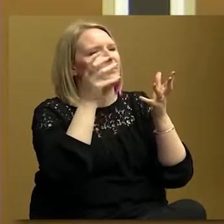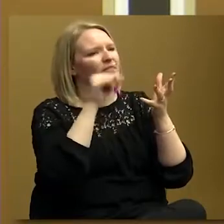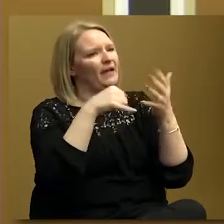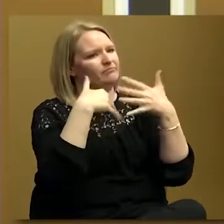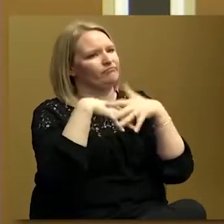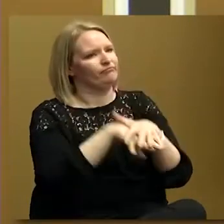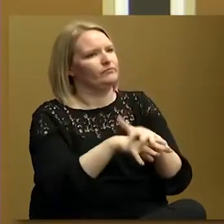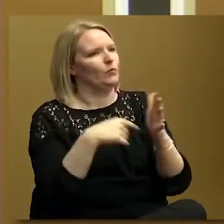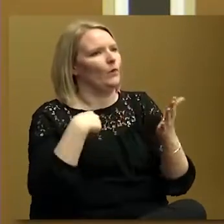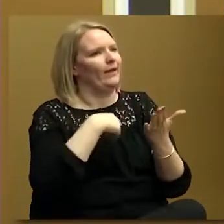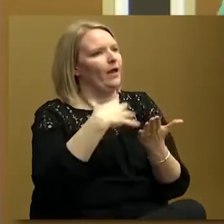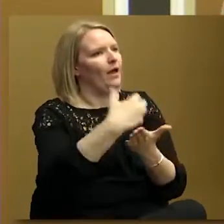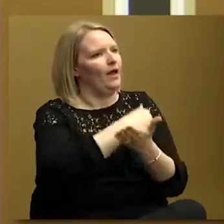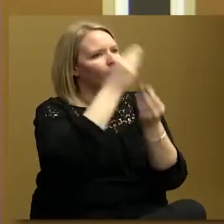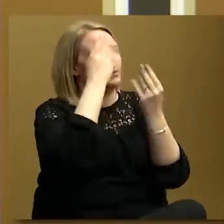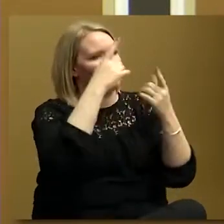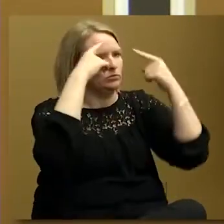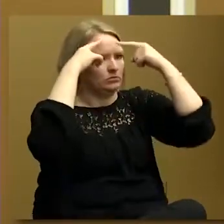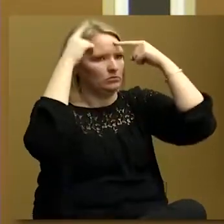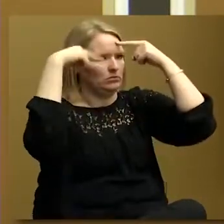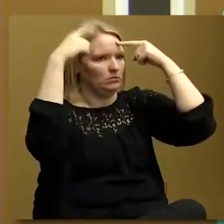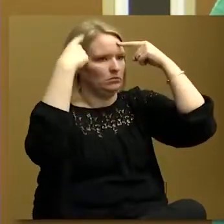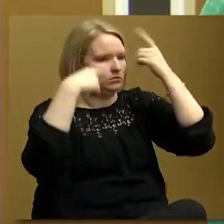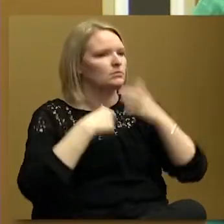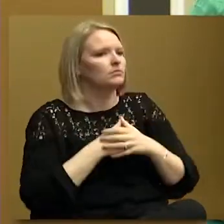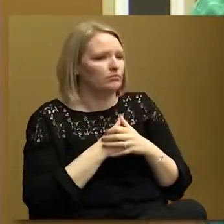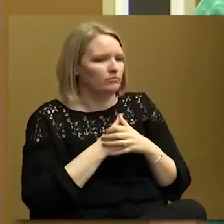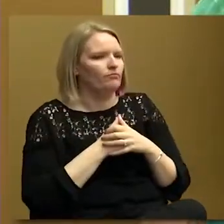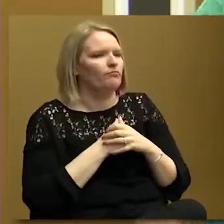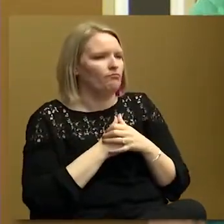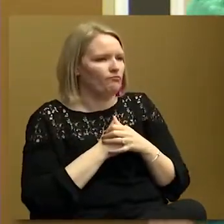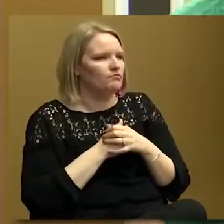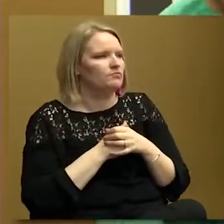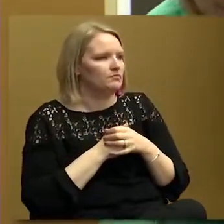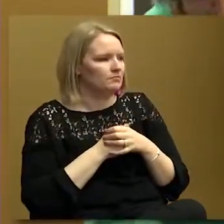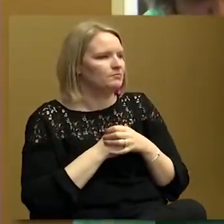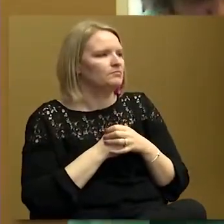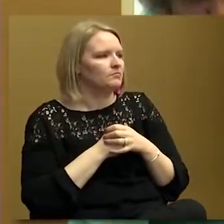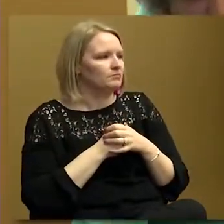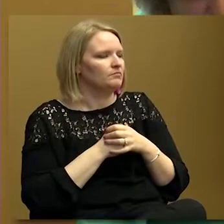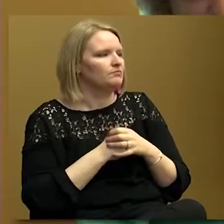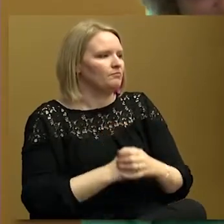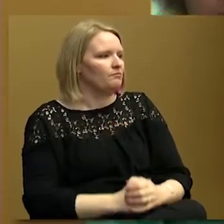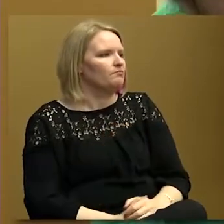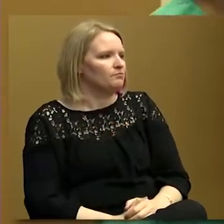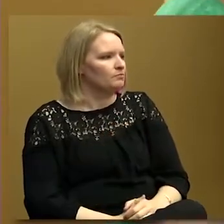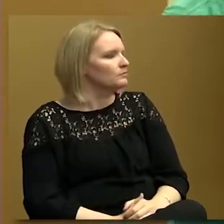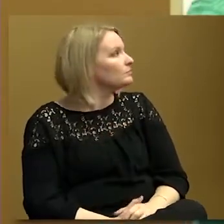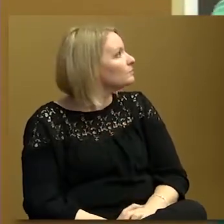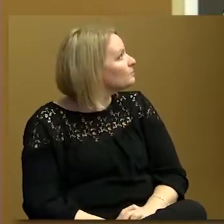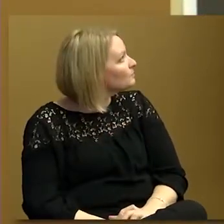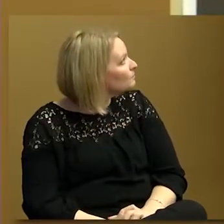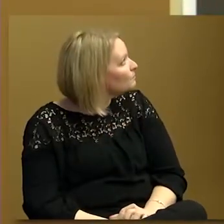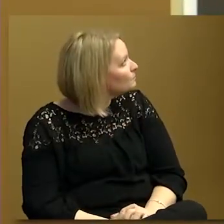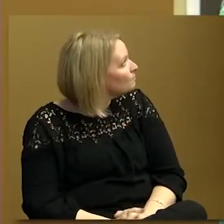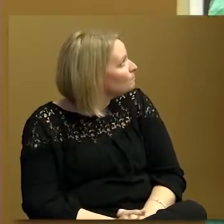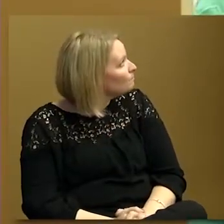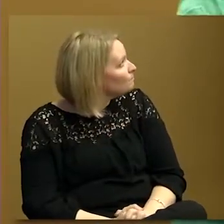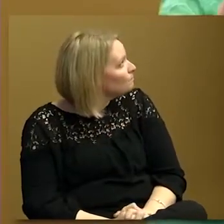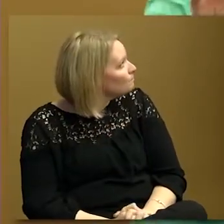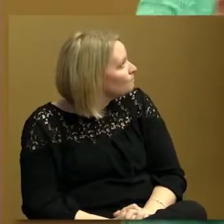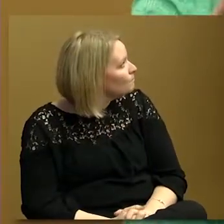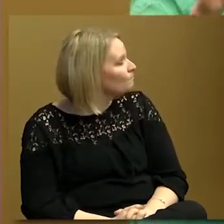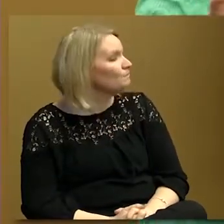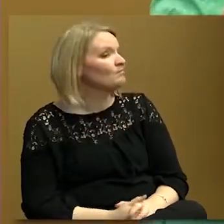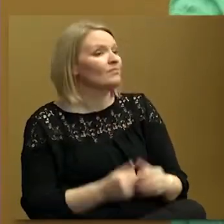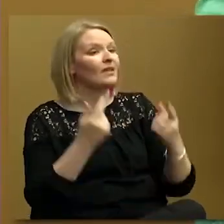gathering information and we're processing it in our brains. Okay, but when we get these kids that